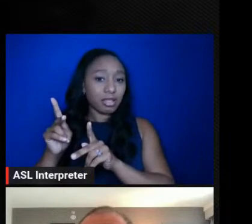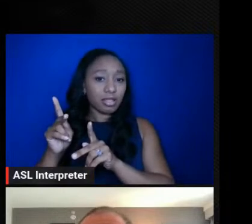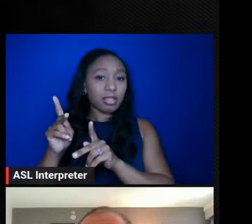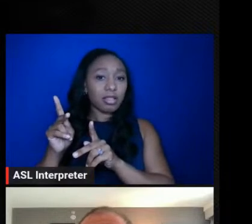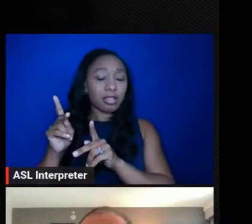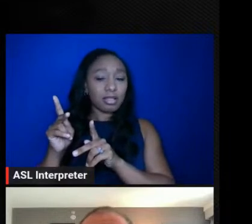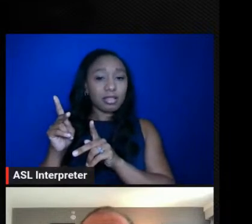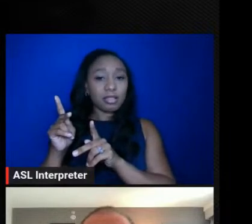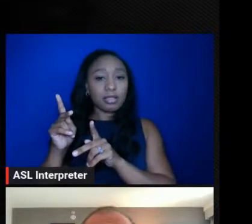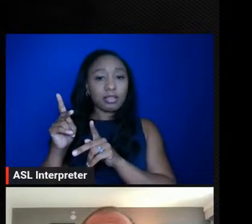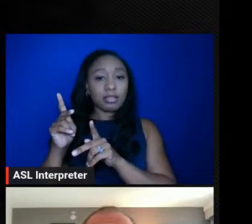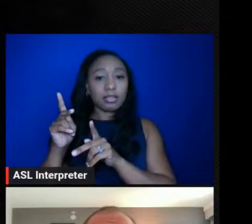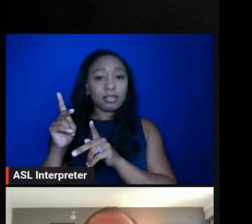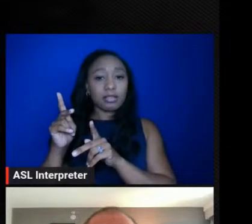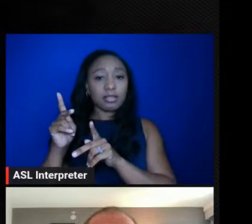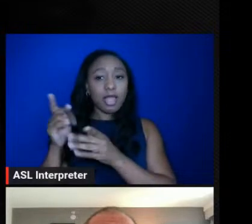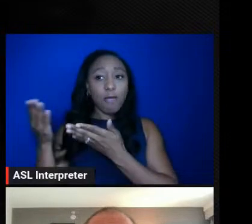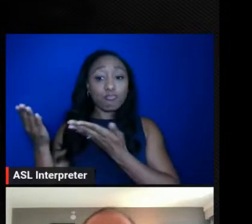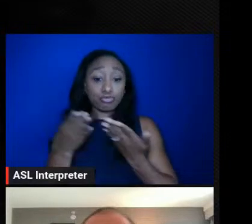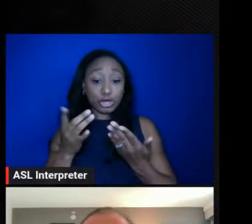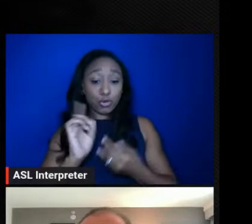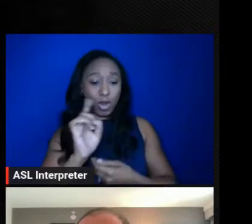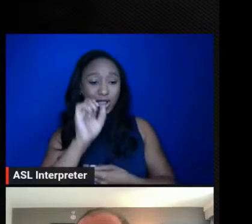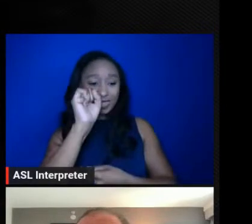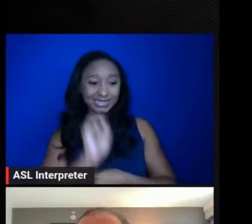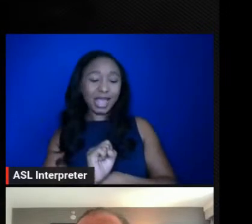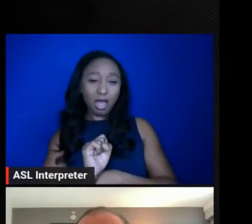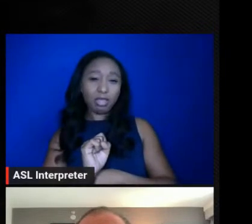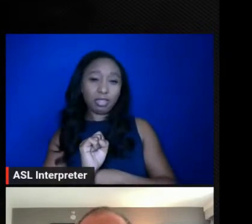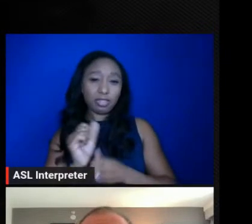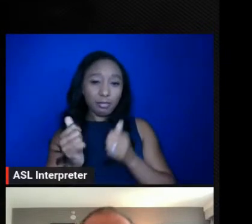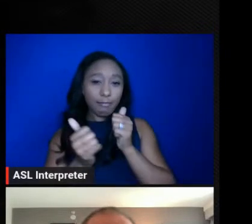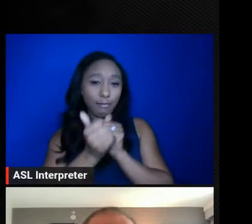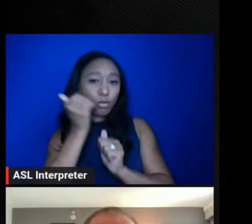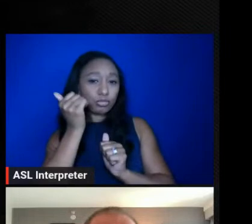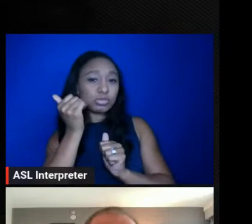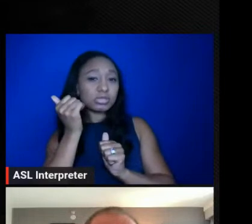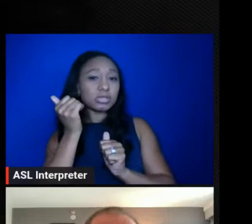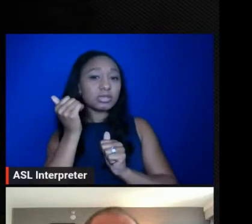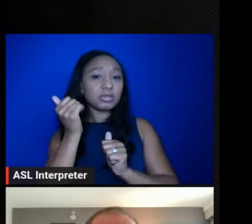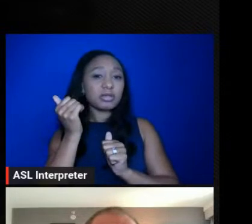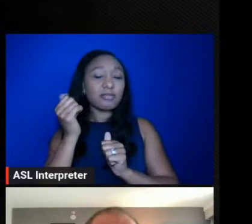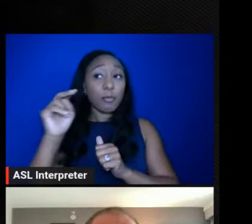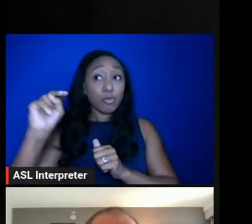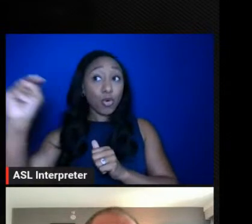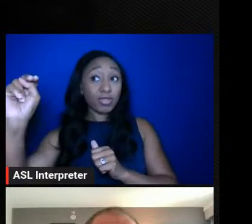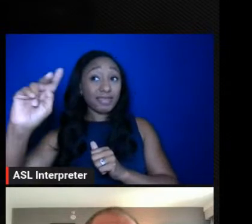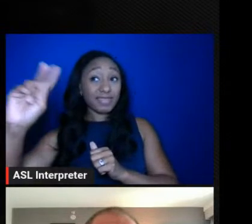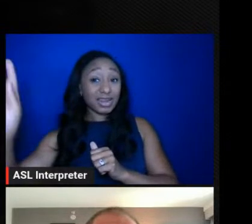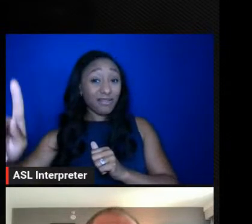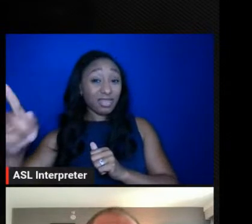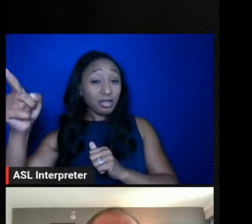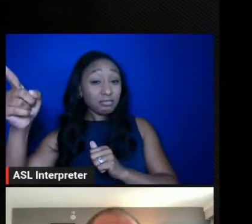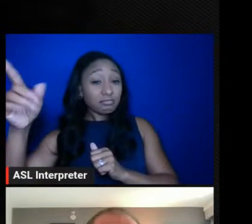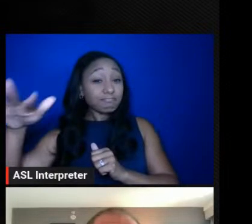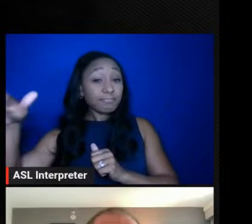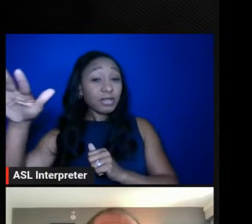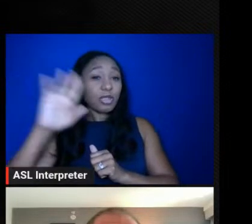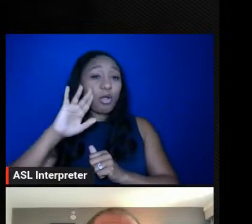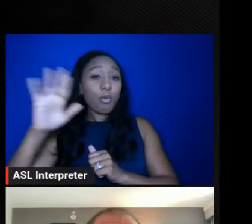into Southern slavery of free black people from northern cities like Philly.